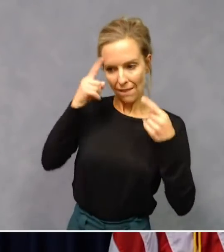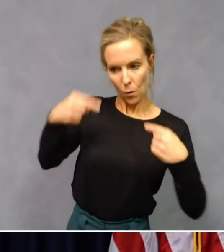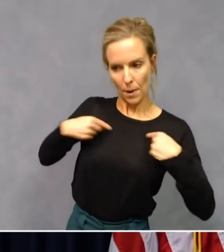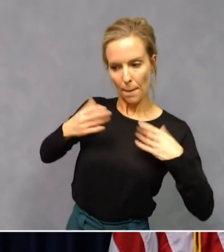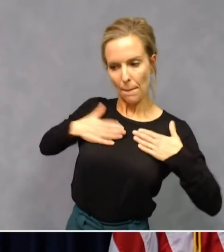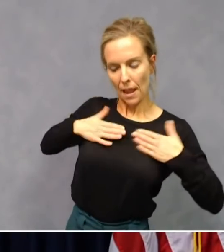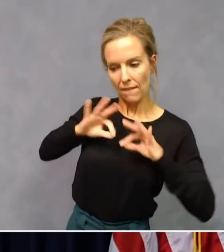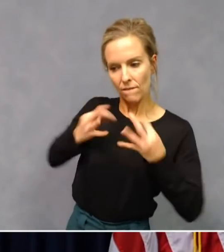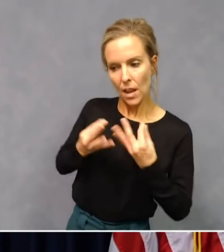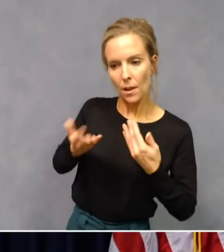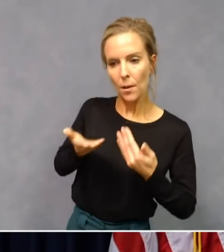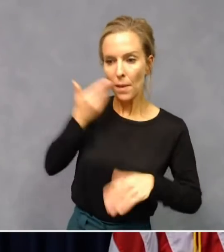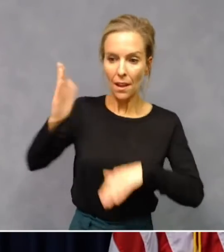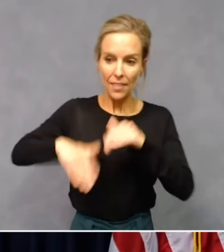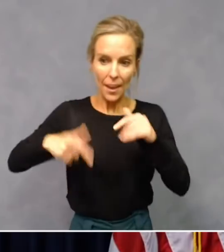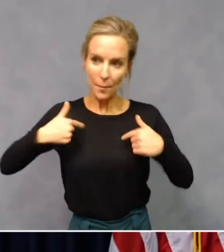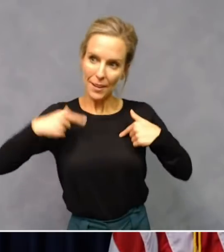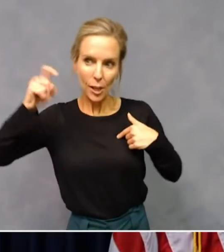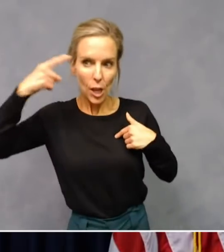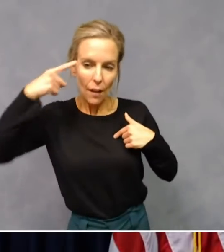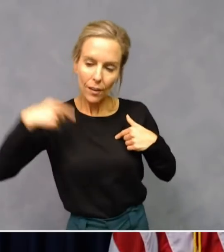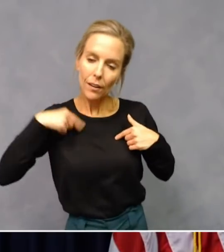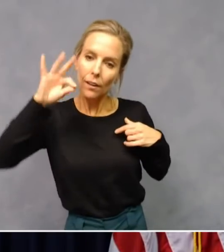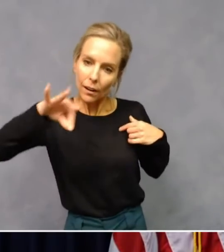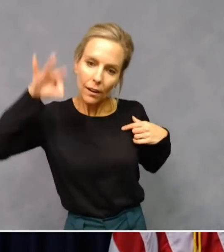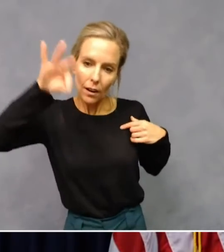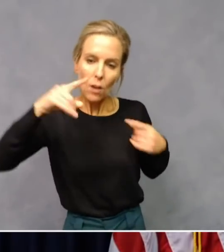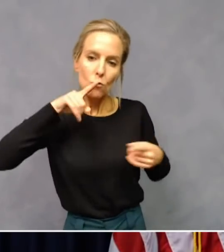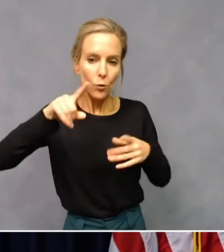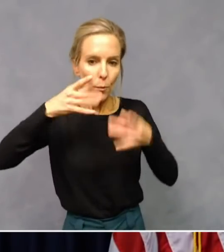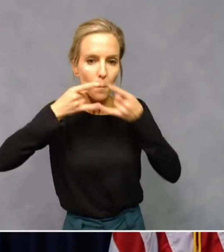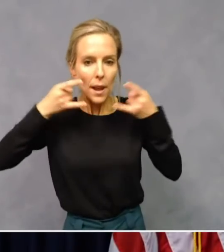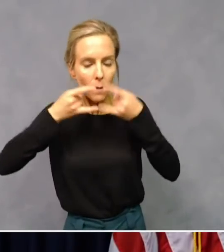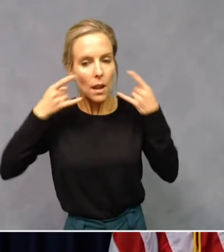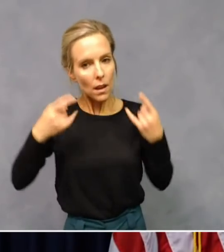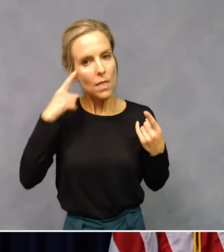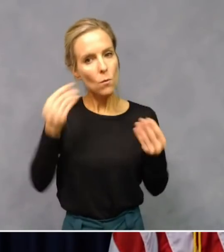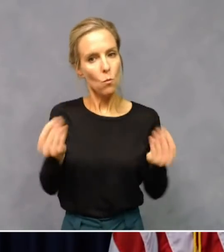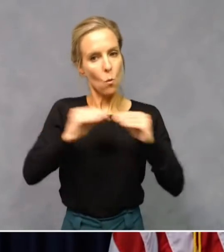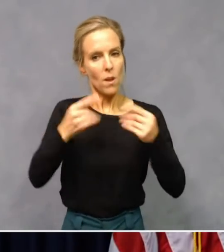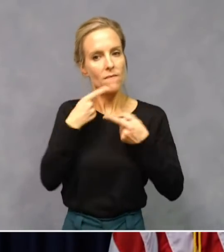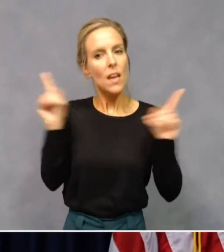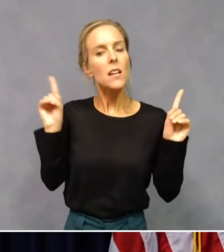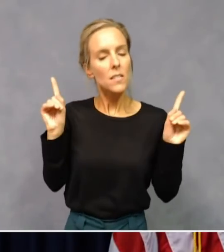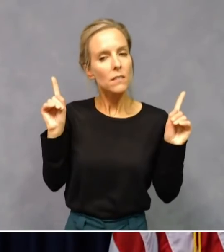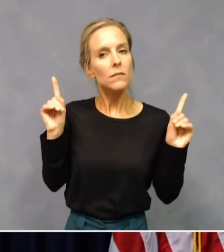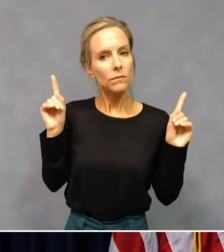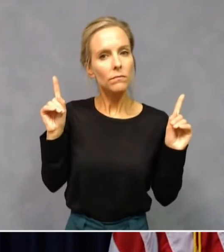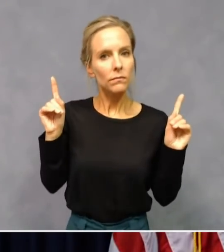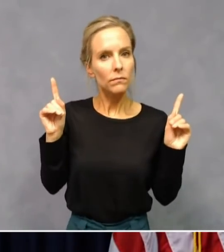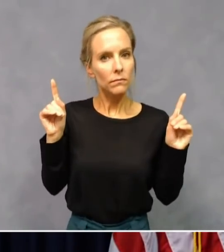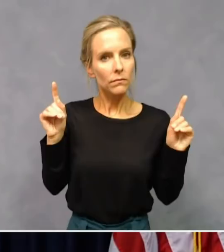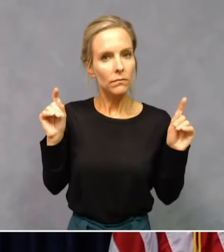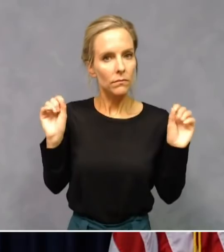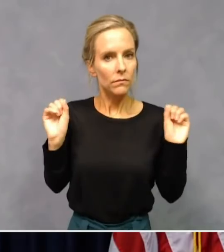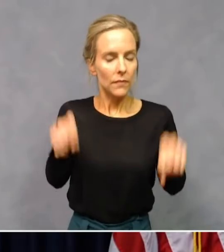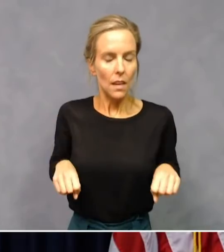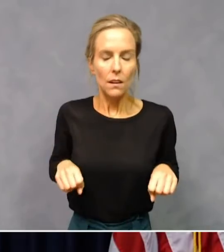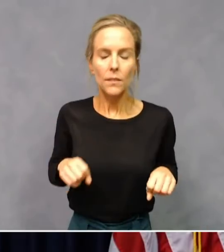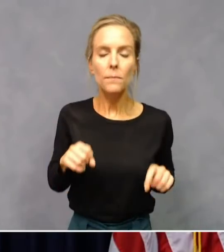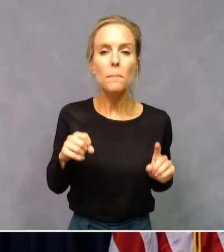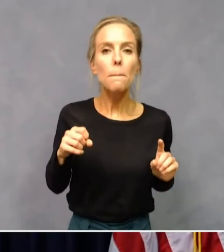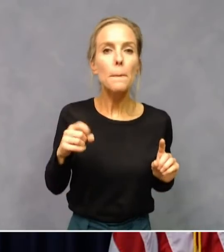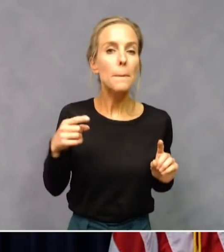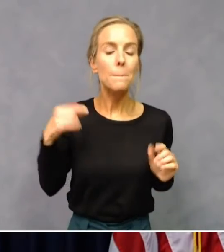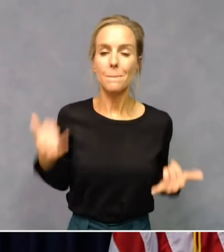governor saying, put on your mask. I think the more effective that it is. But at this point, we're